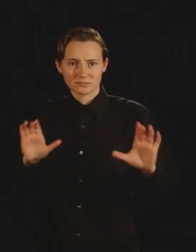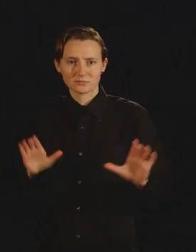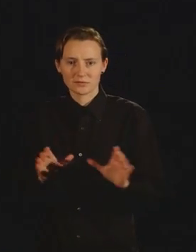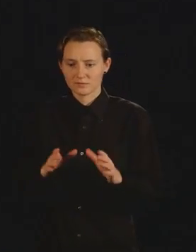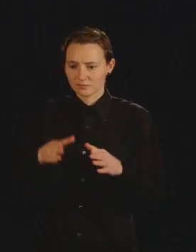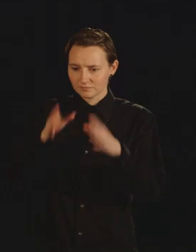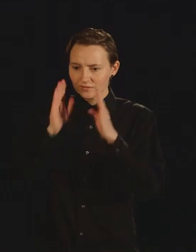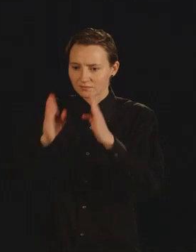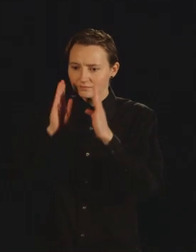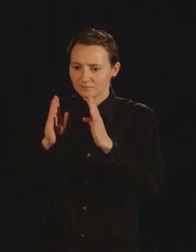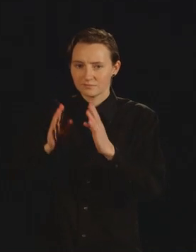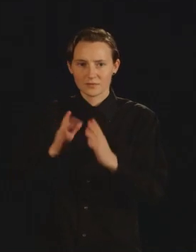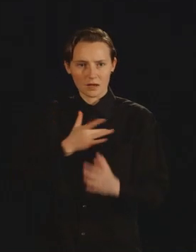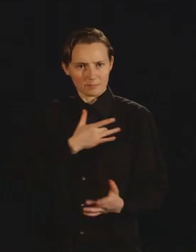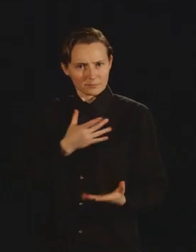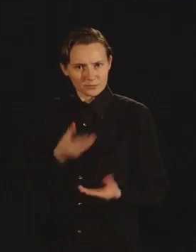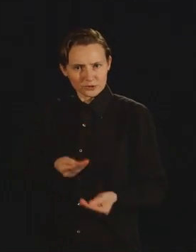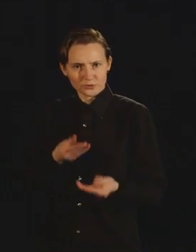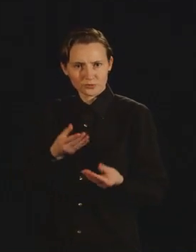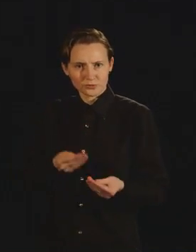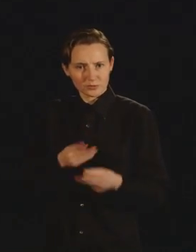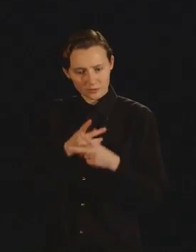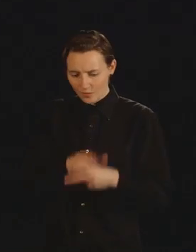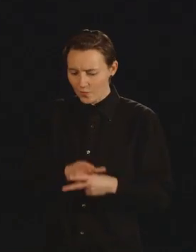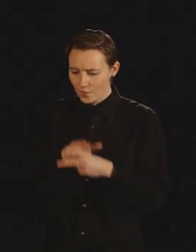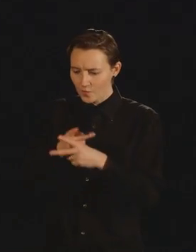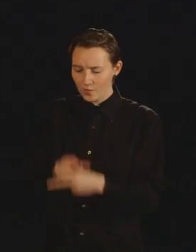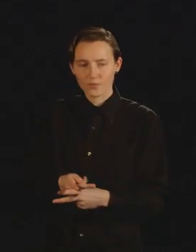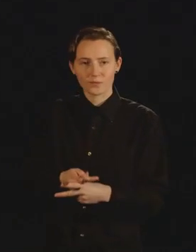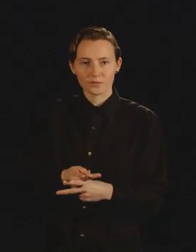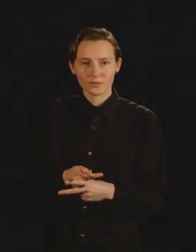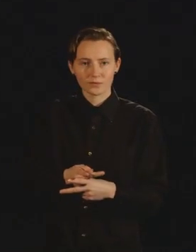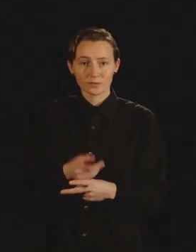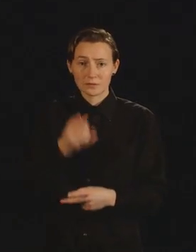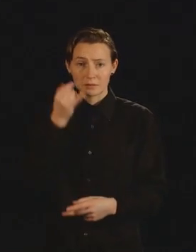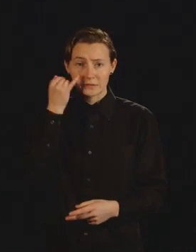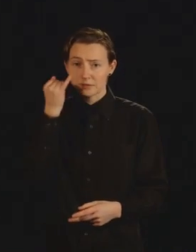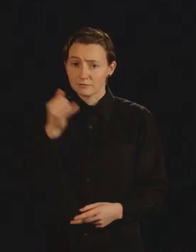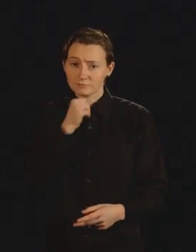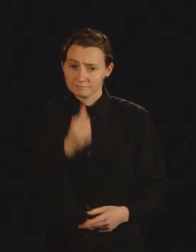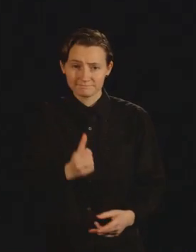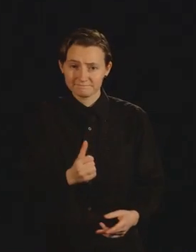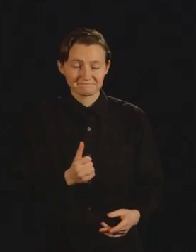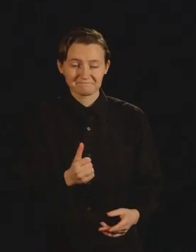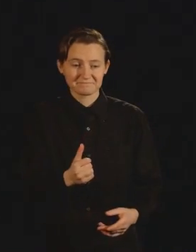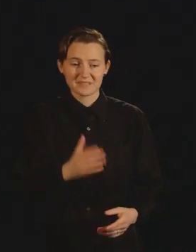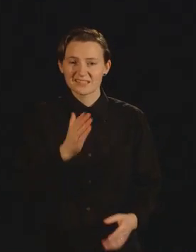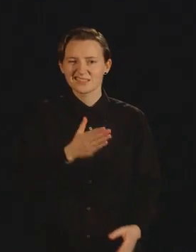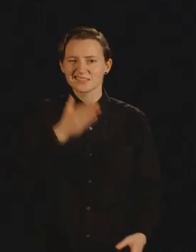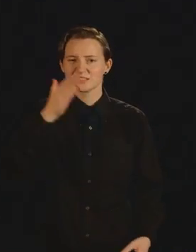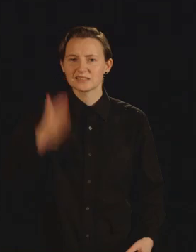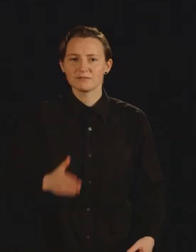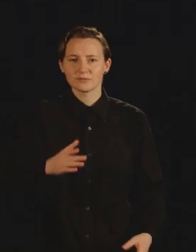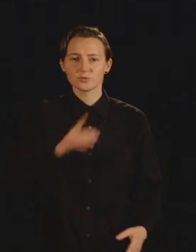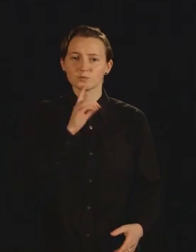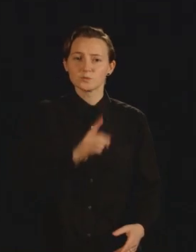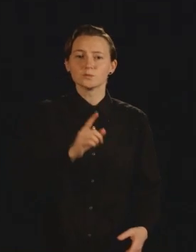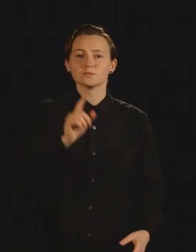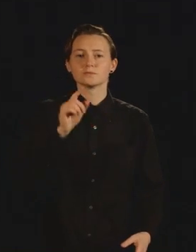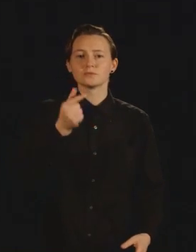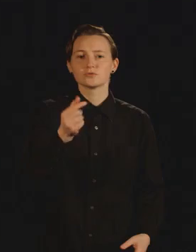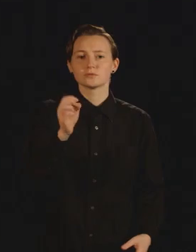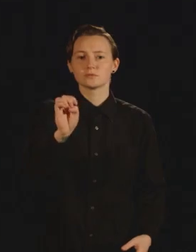compassionate, careful caregivers, we will never have true gender equity.